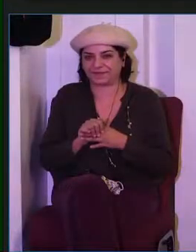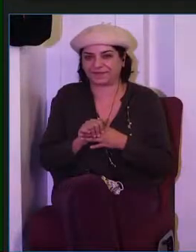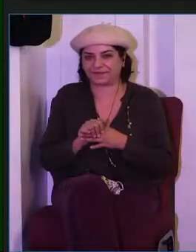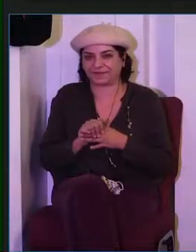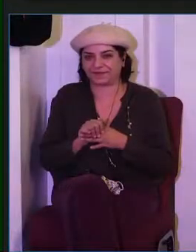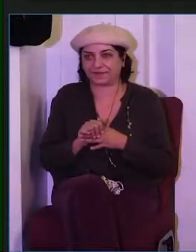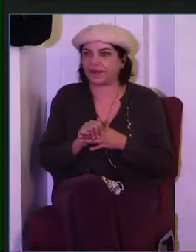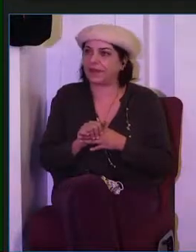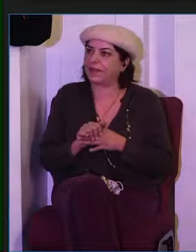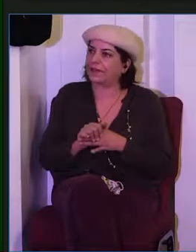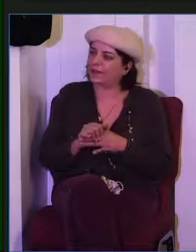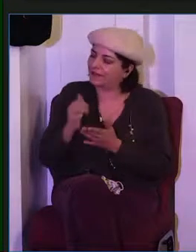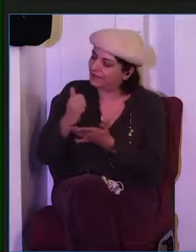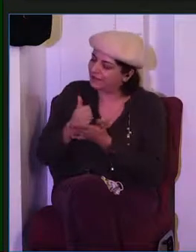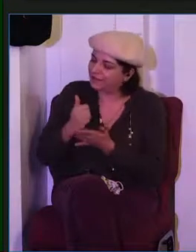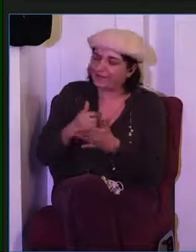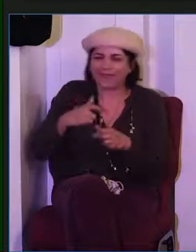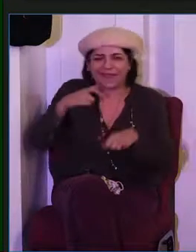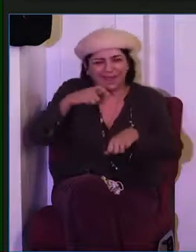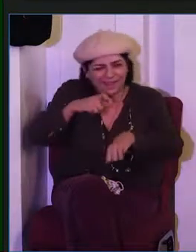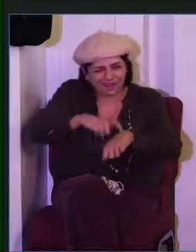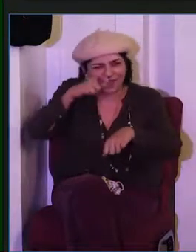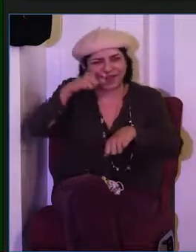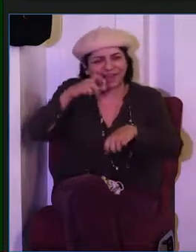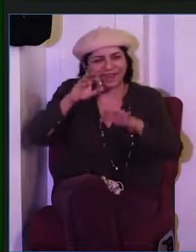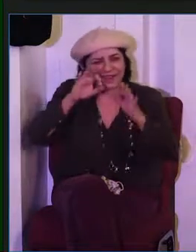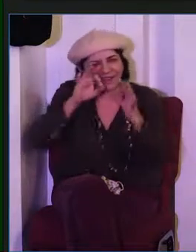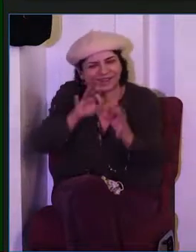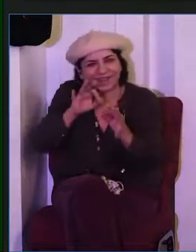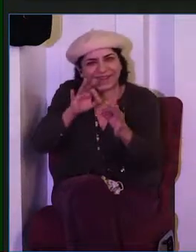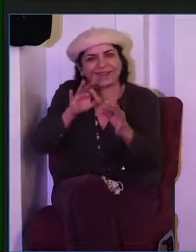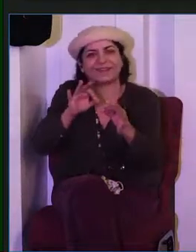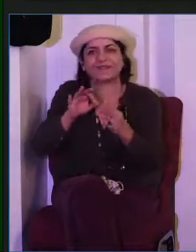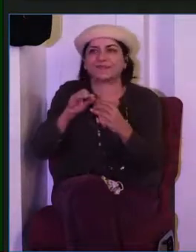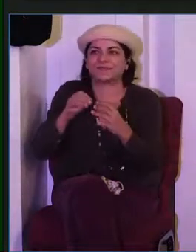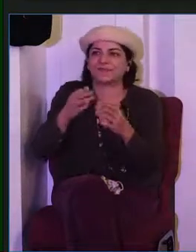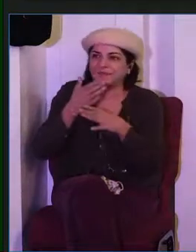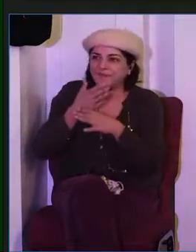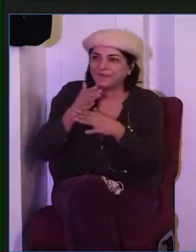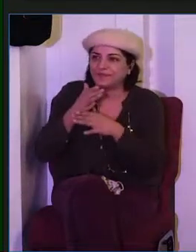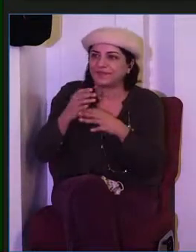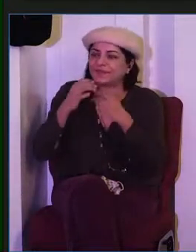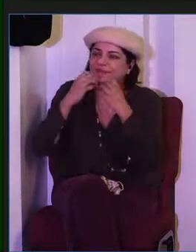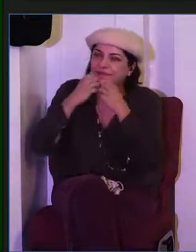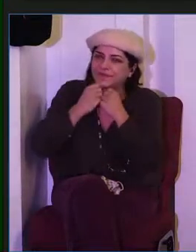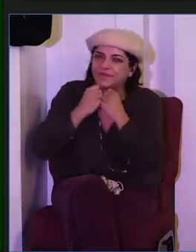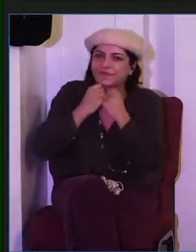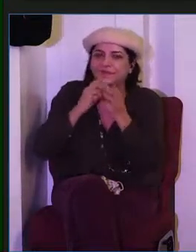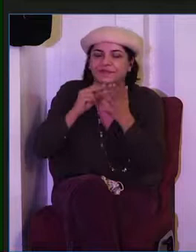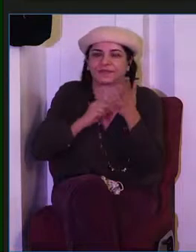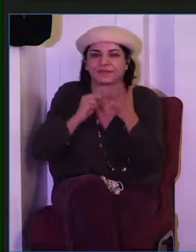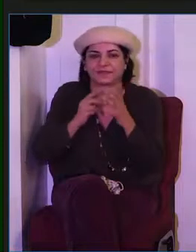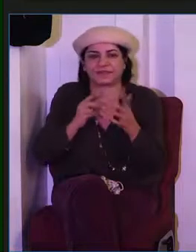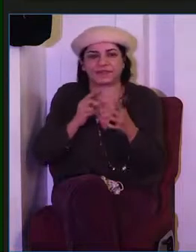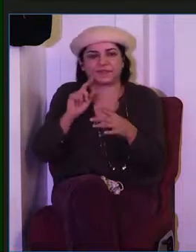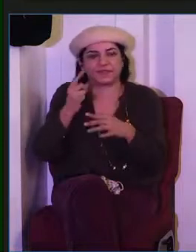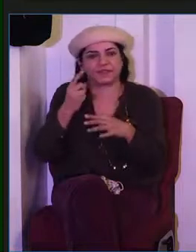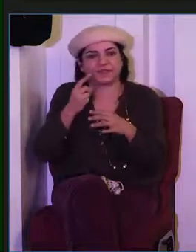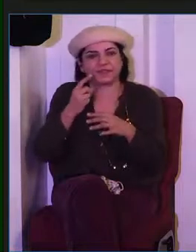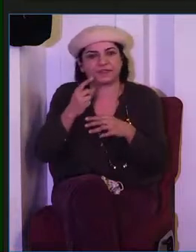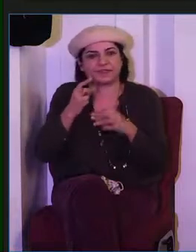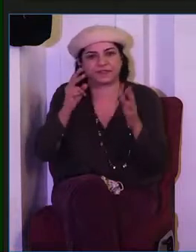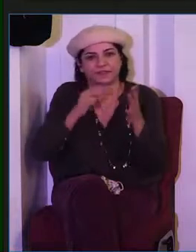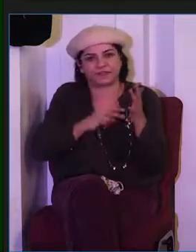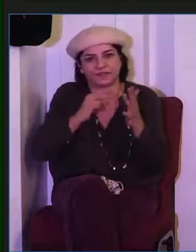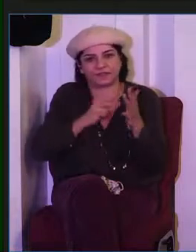How timely. This morning, as we share our sacred readings, the first reading is taken from